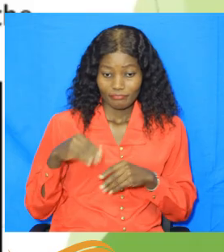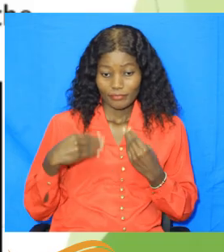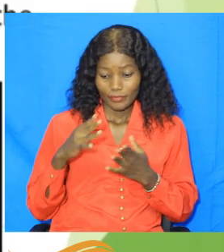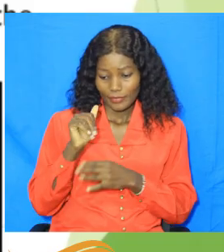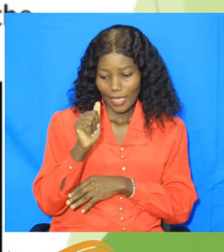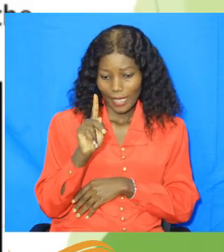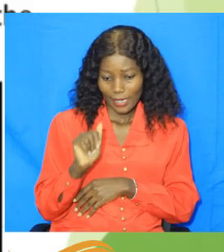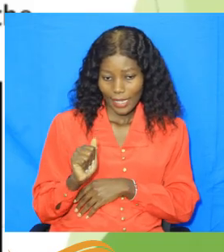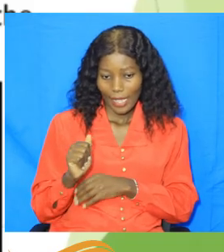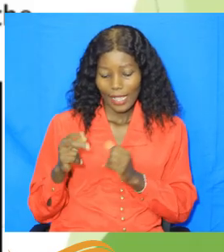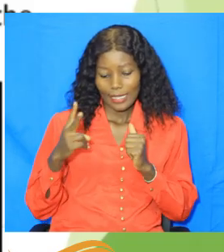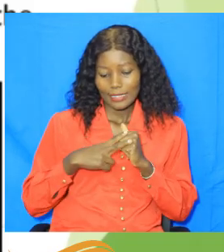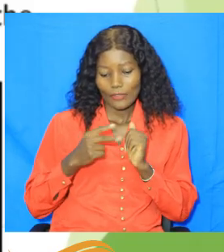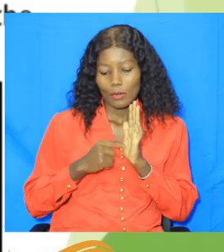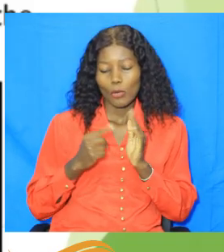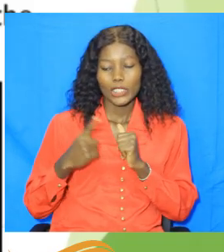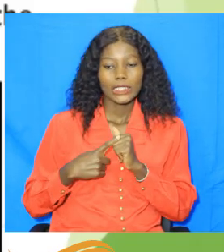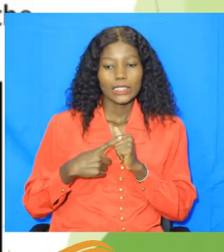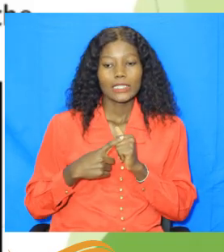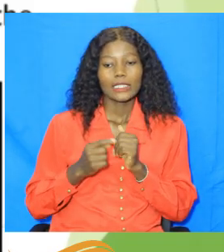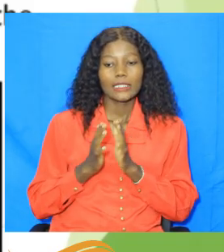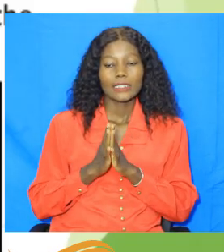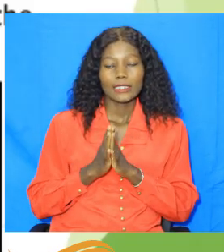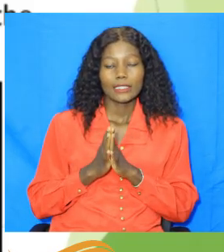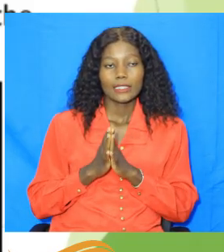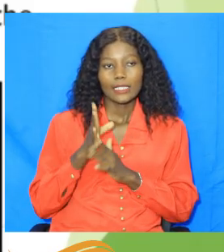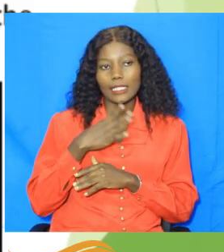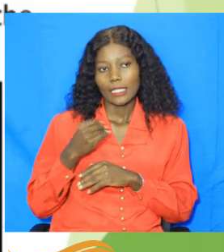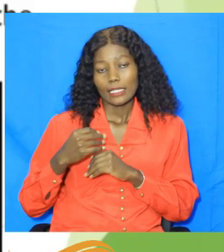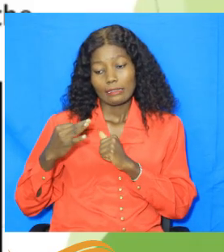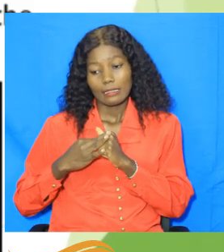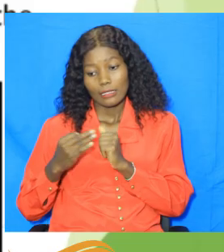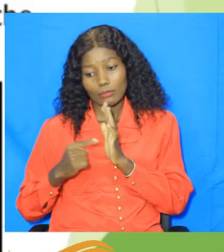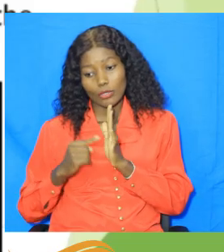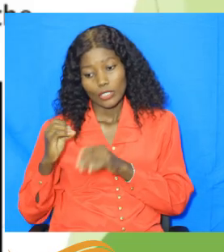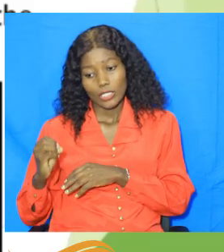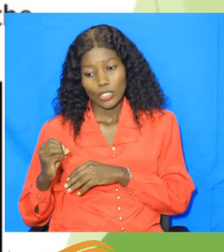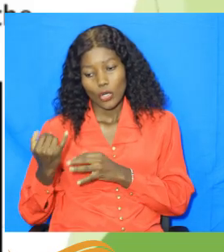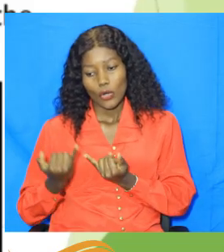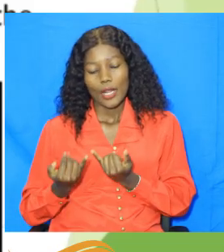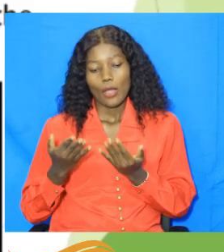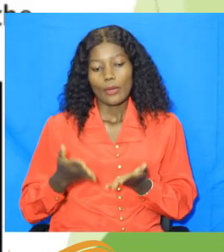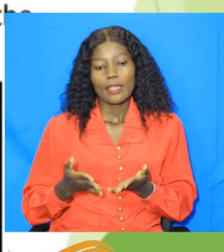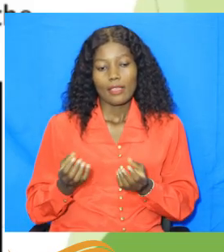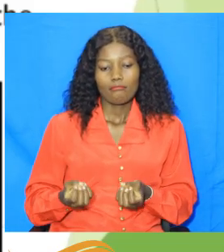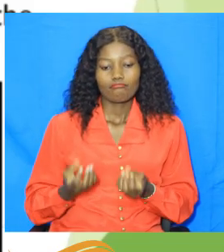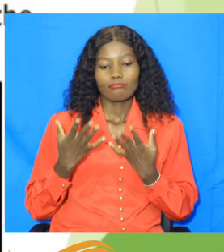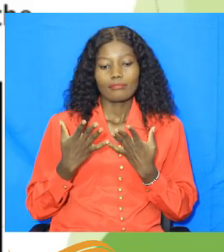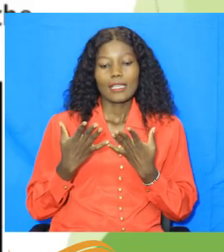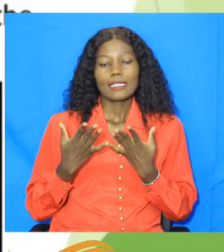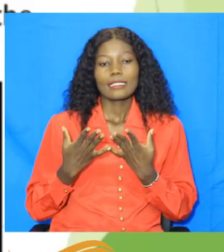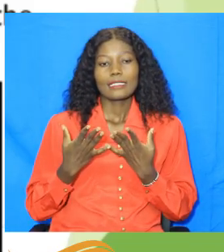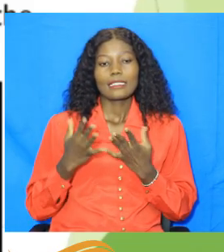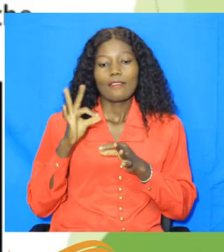Aka 7.6 and Ao 8.0. So here, the majority of